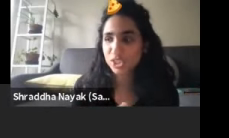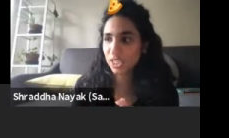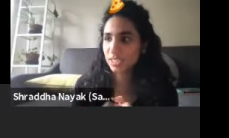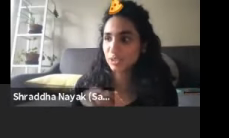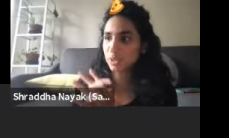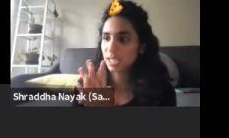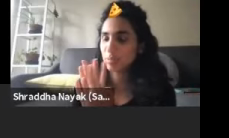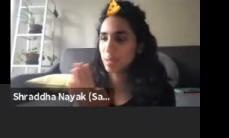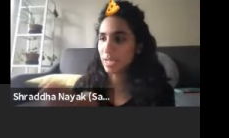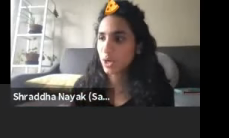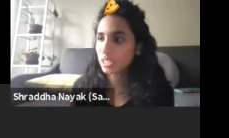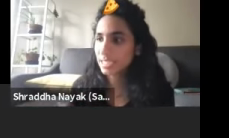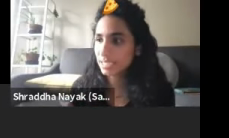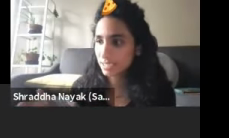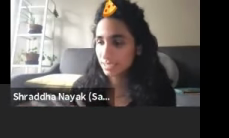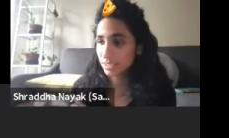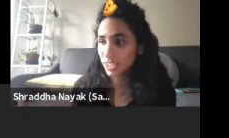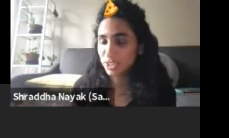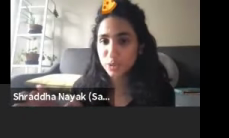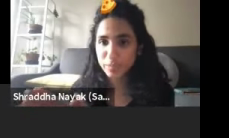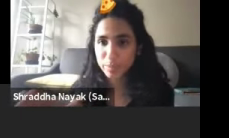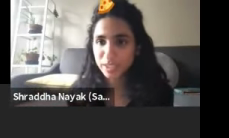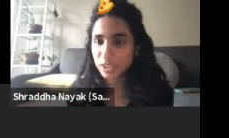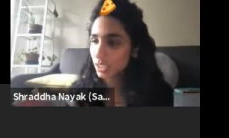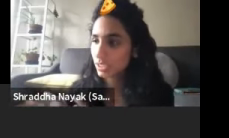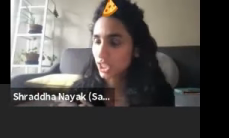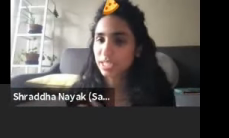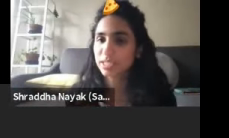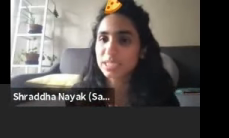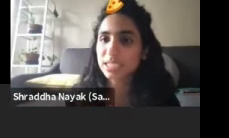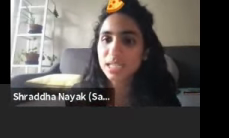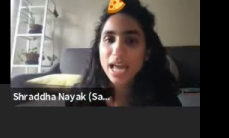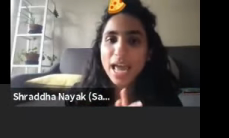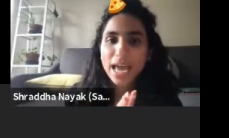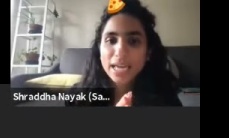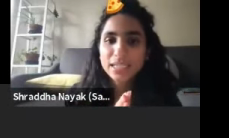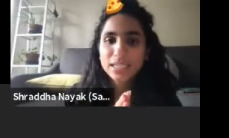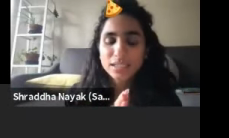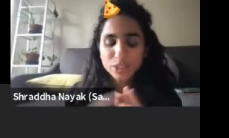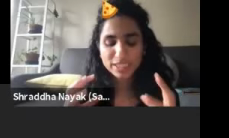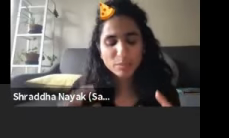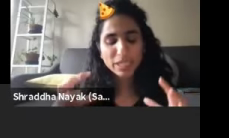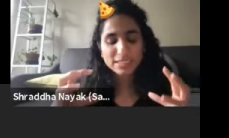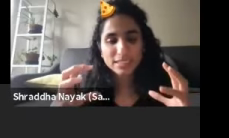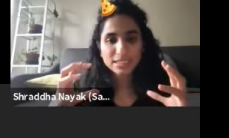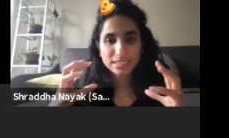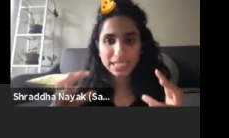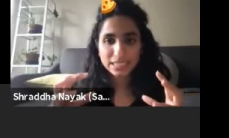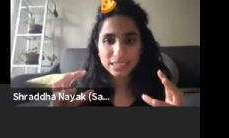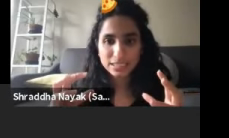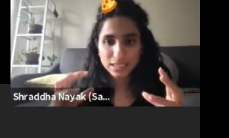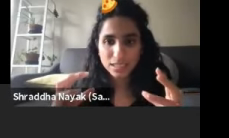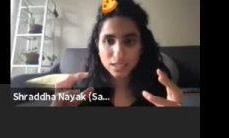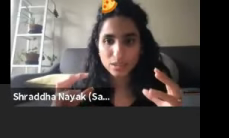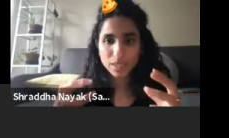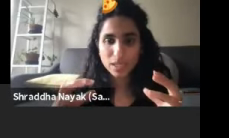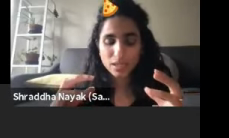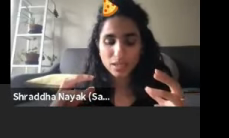to mention. This was done by my colleague, Grace Hu, and my mentor, Janet Iwasa. And so in some cases,